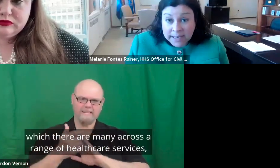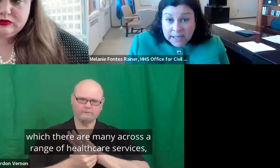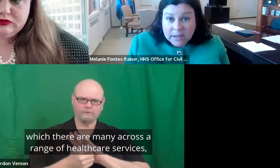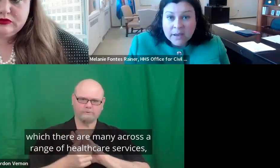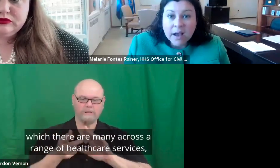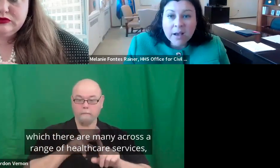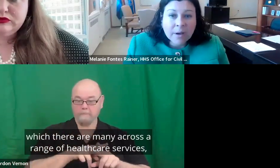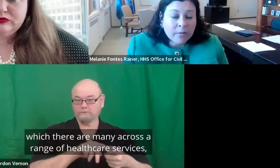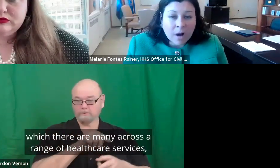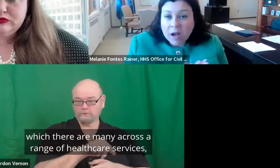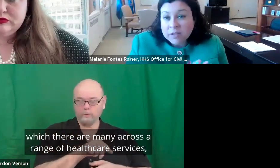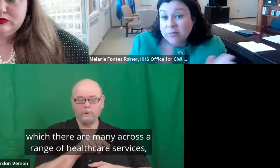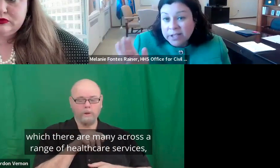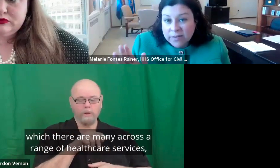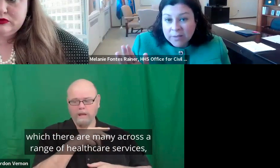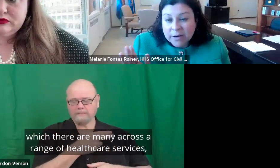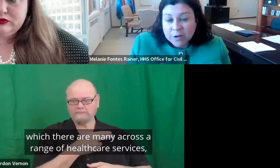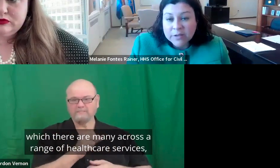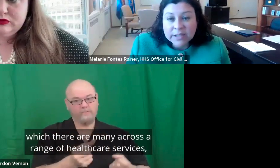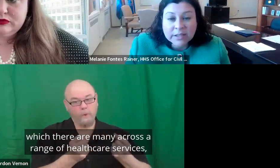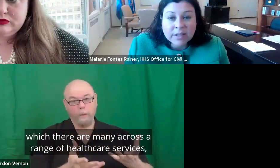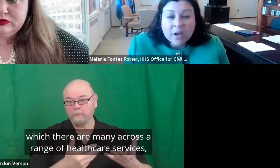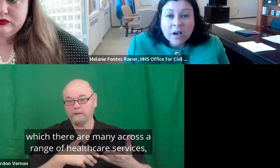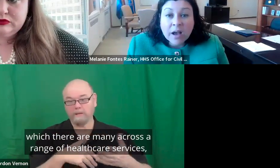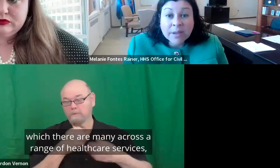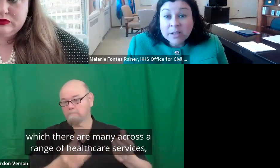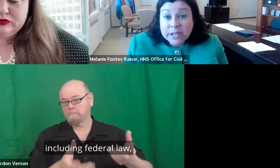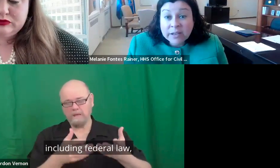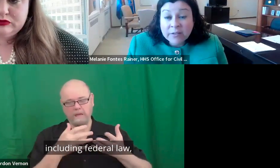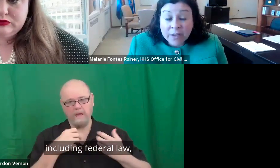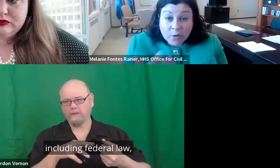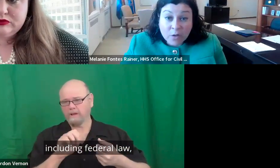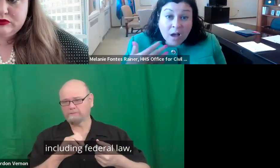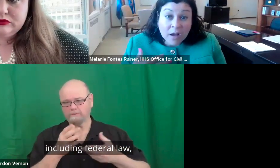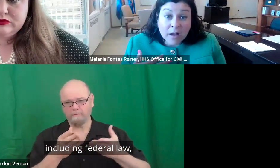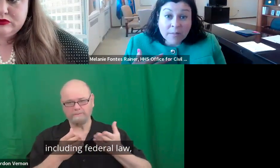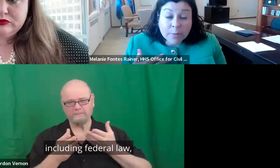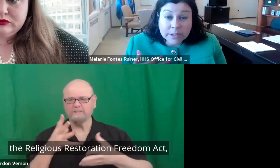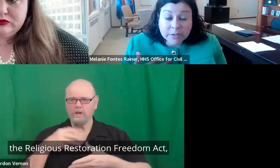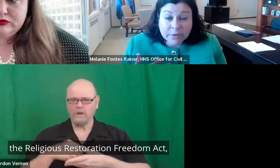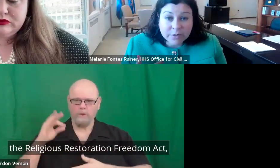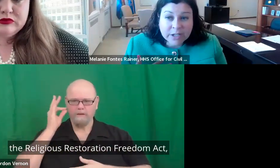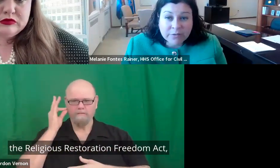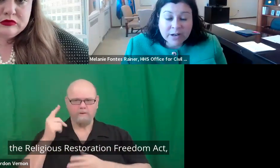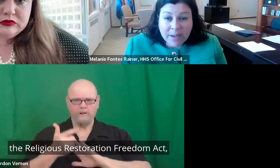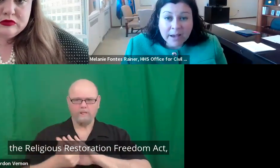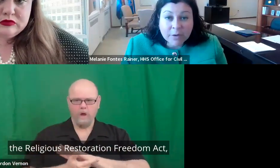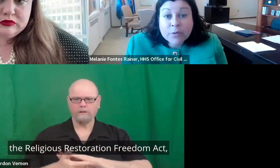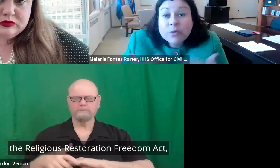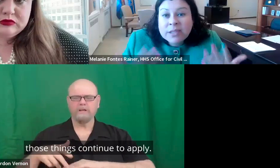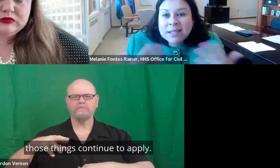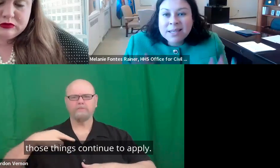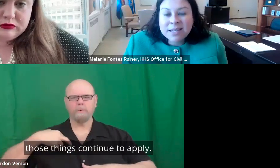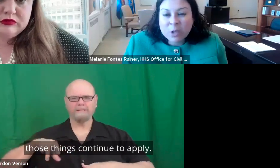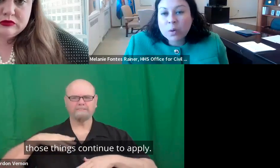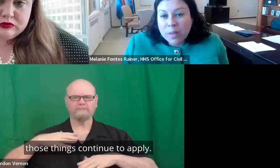there are many across a range of healthcare services, including federal law, the Religious Restoration Freedom Act,